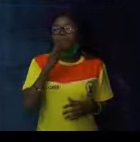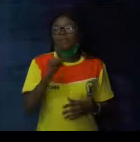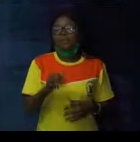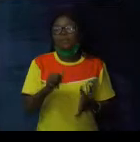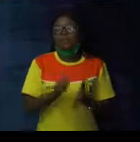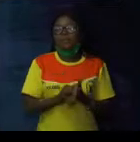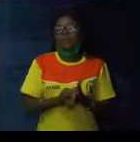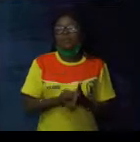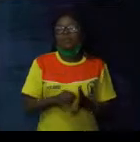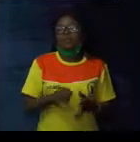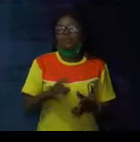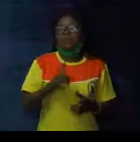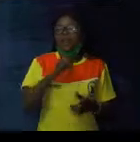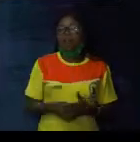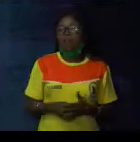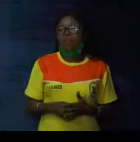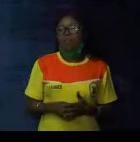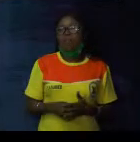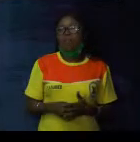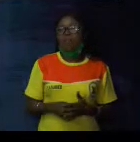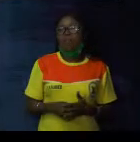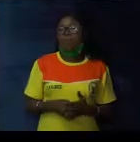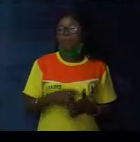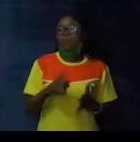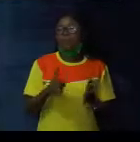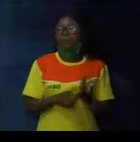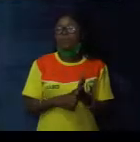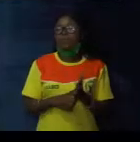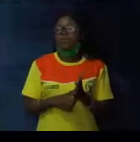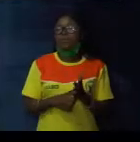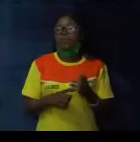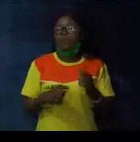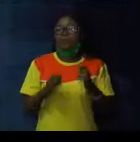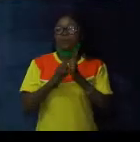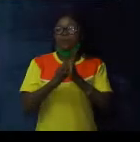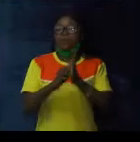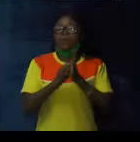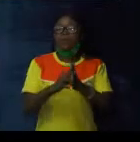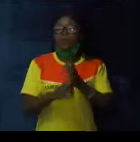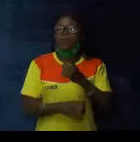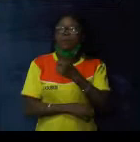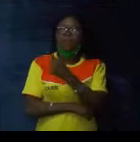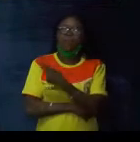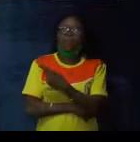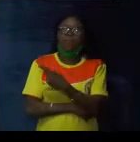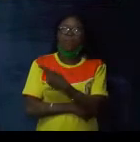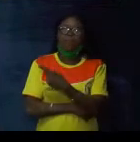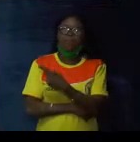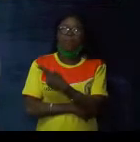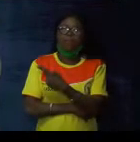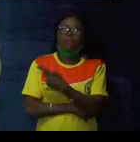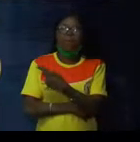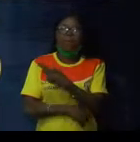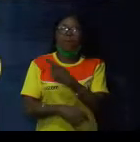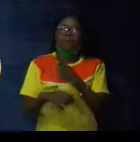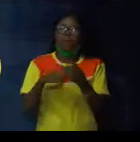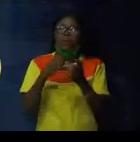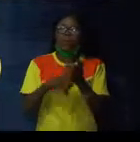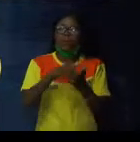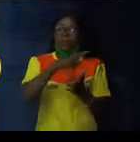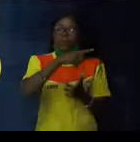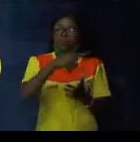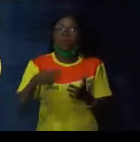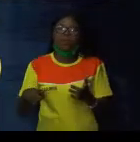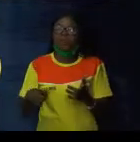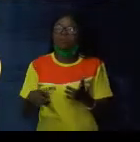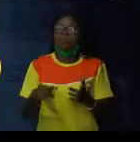well, because this is a vertical line. Now this is a vertical line and this is a horizontal line. But when you